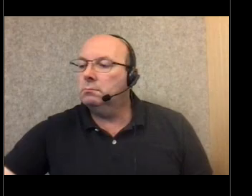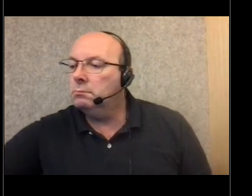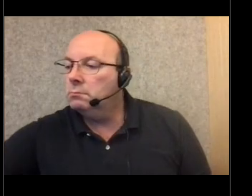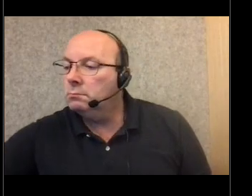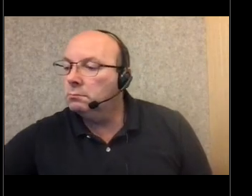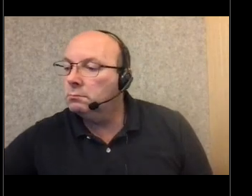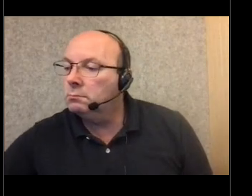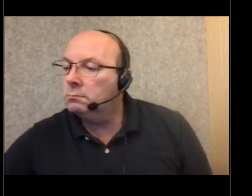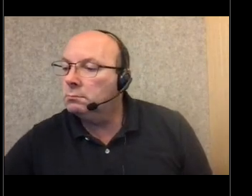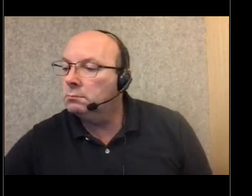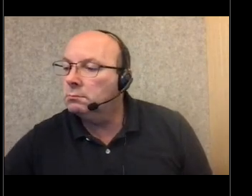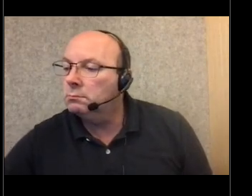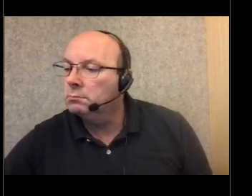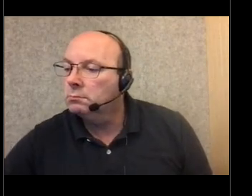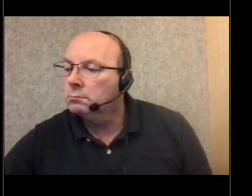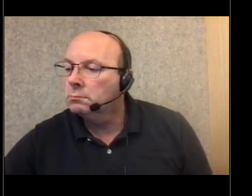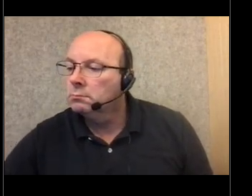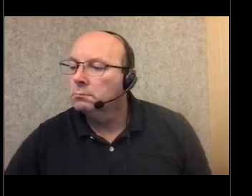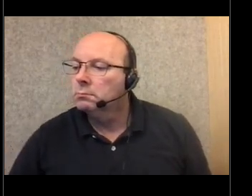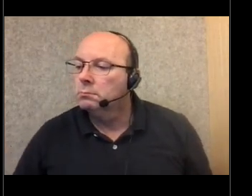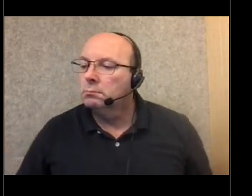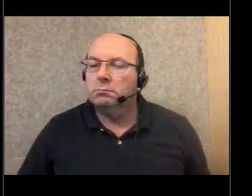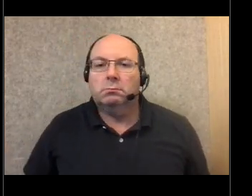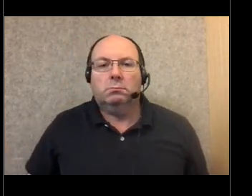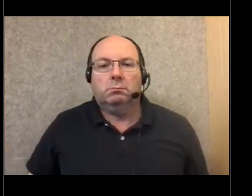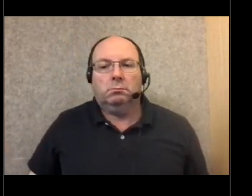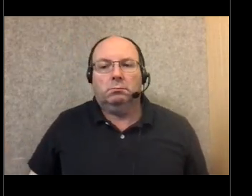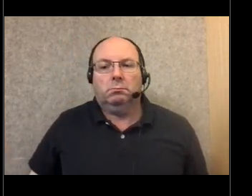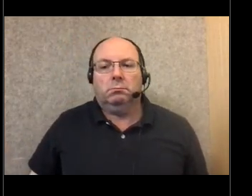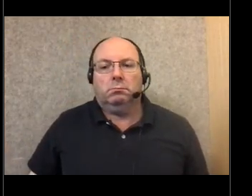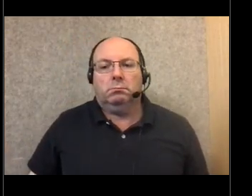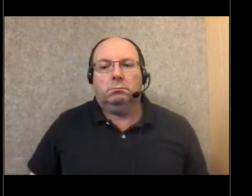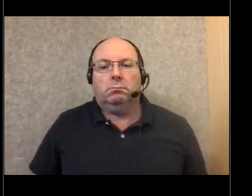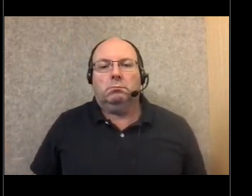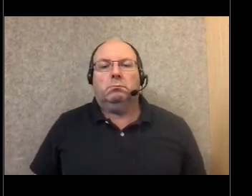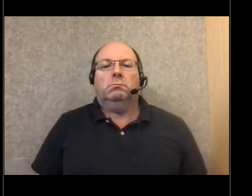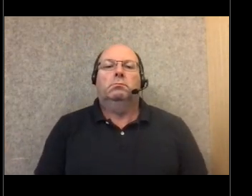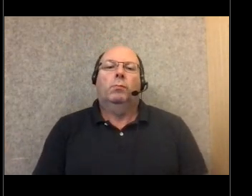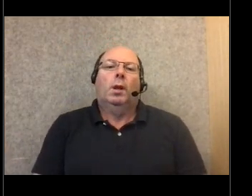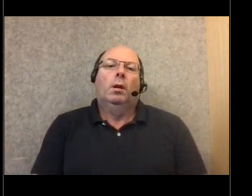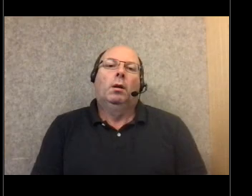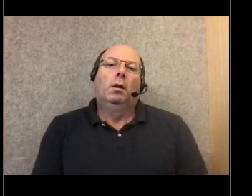more seconds so that everyone can get their answers in.